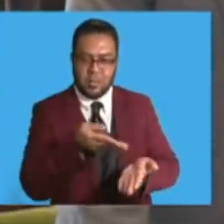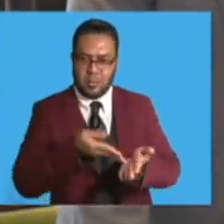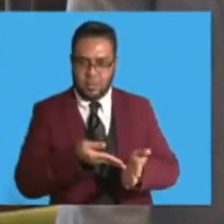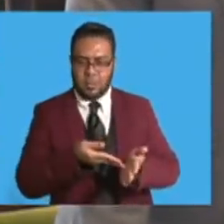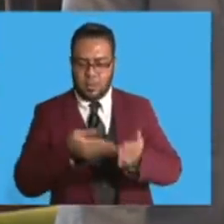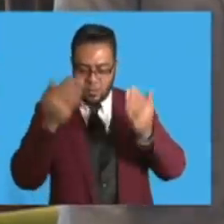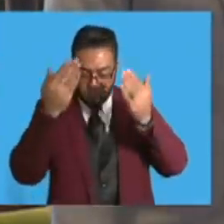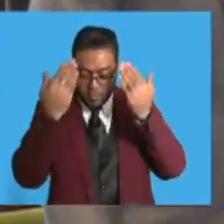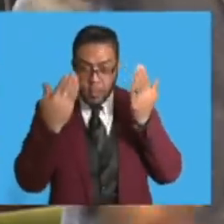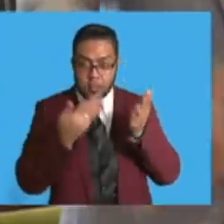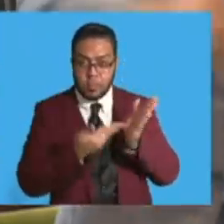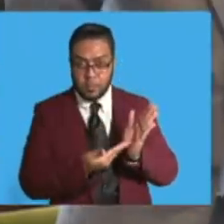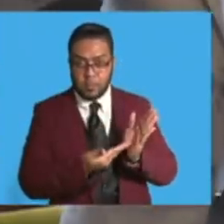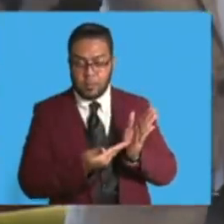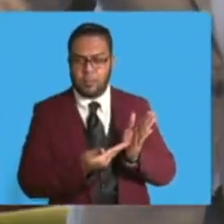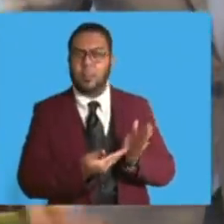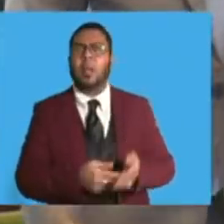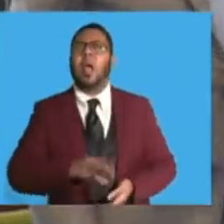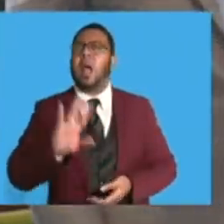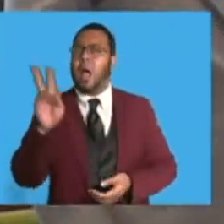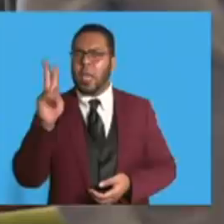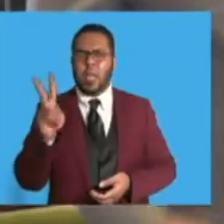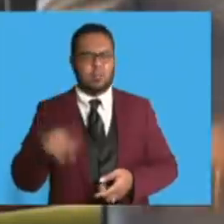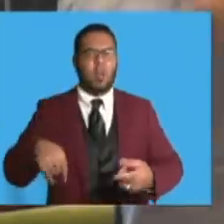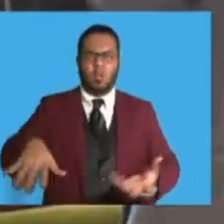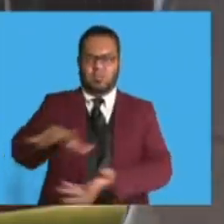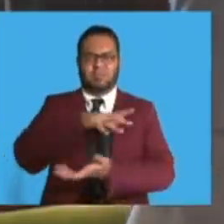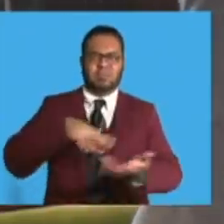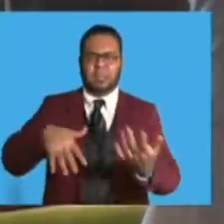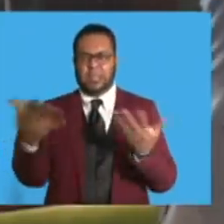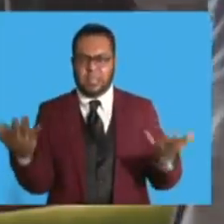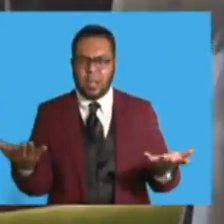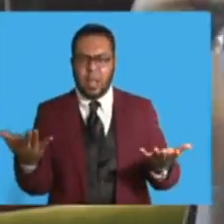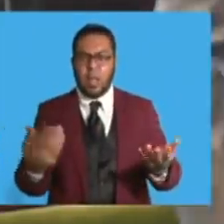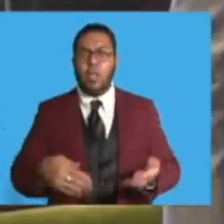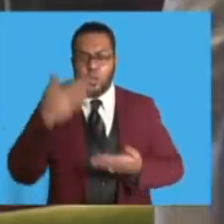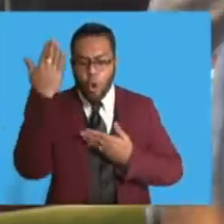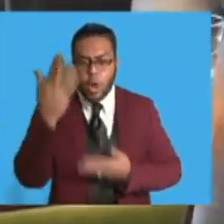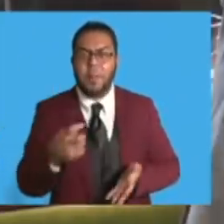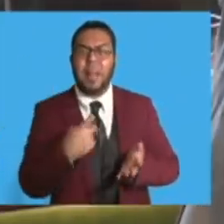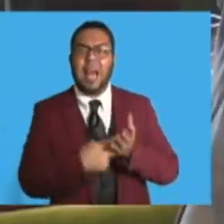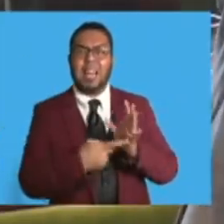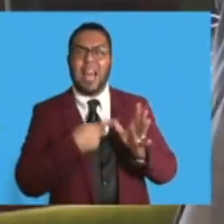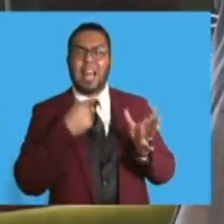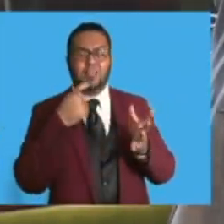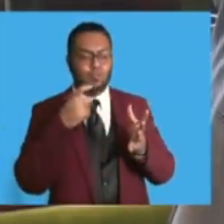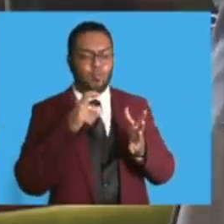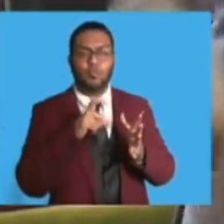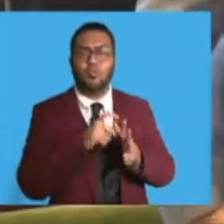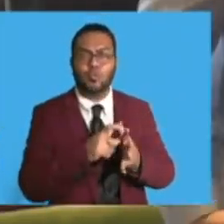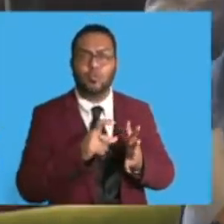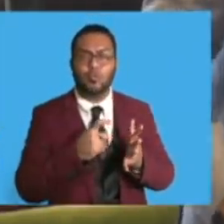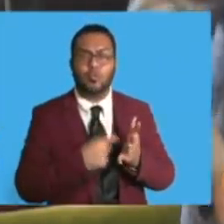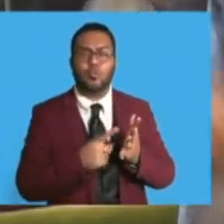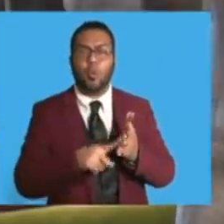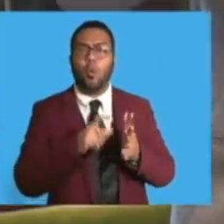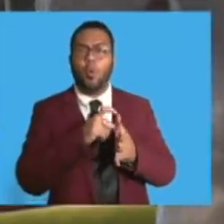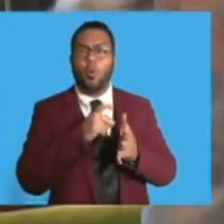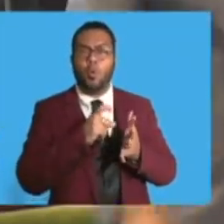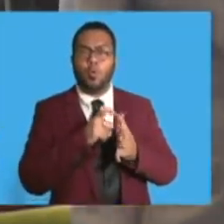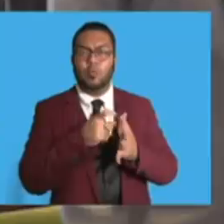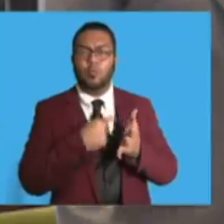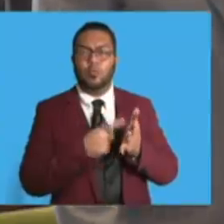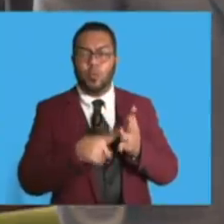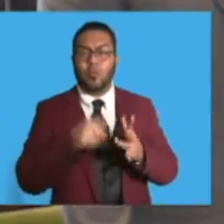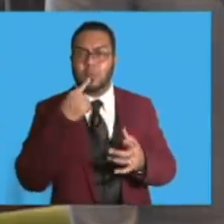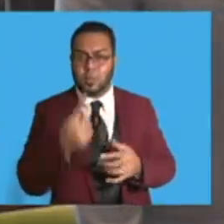Madam Speaker, again, all sorts of shenanigans. Honorable Randrondo said there is no interim government before elections. That's the